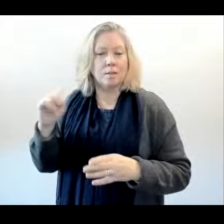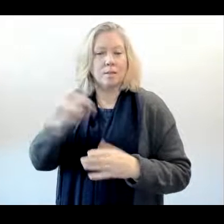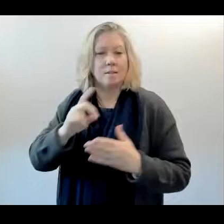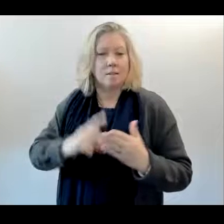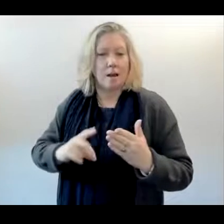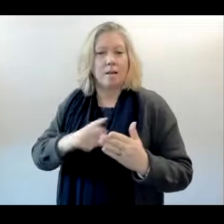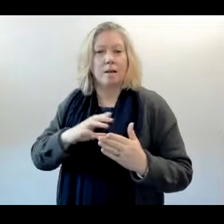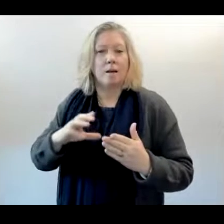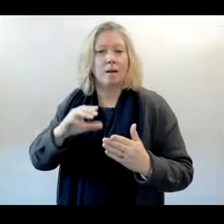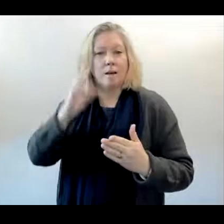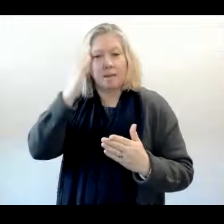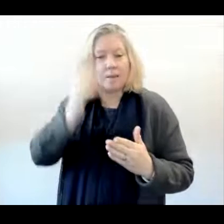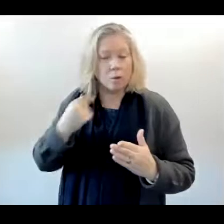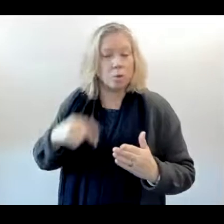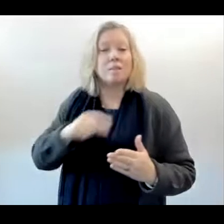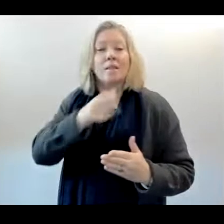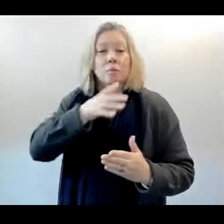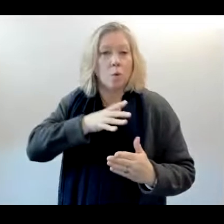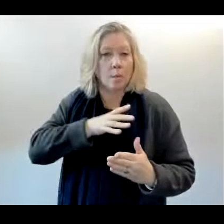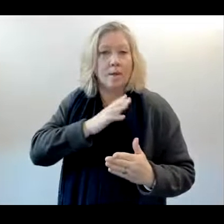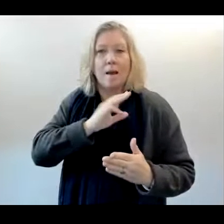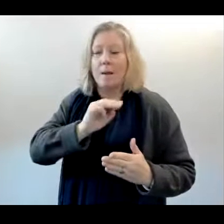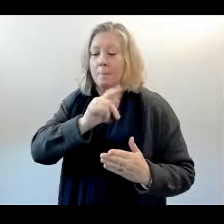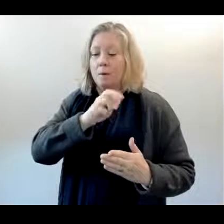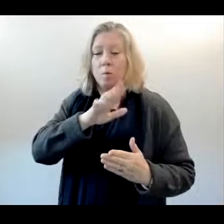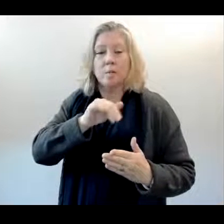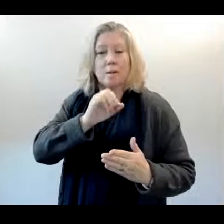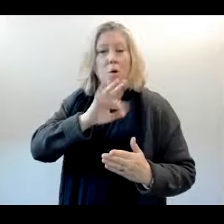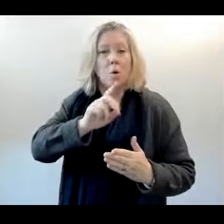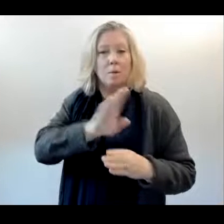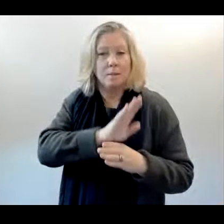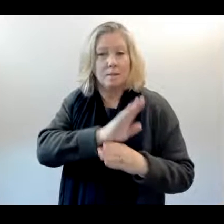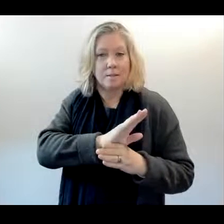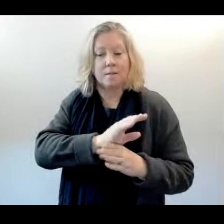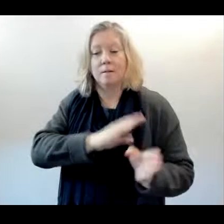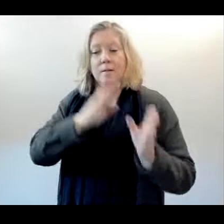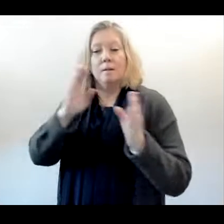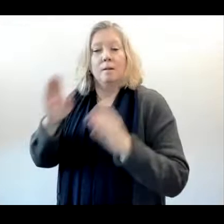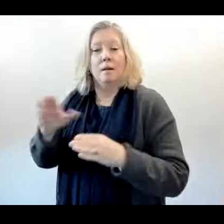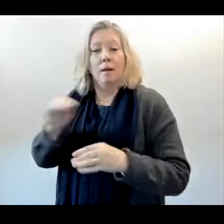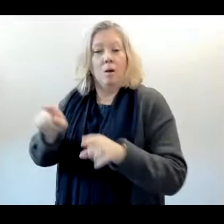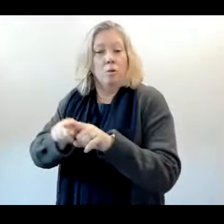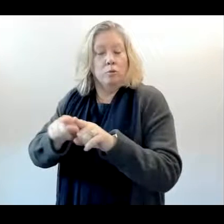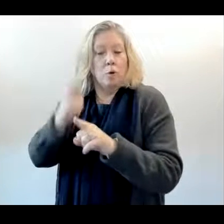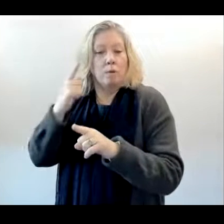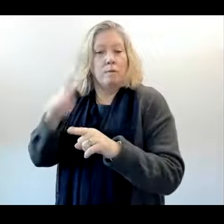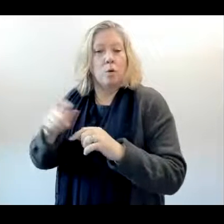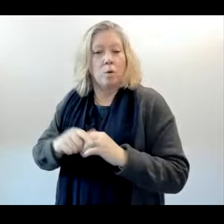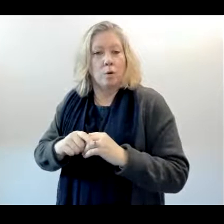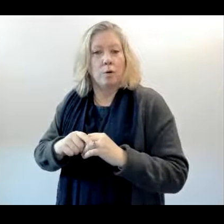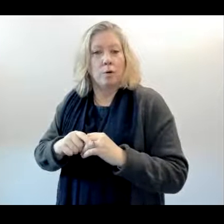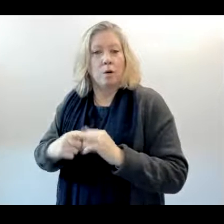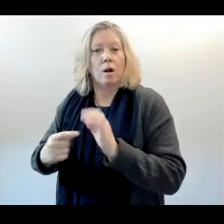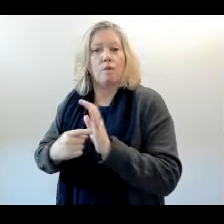minority-owned business, and also serve as space for affordable commercial and affordable